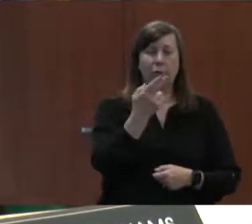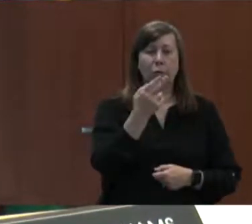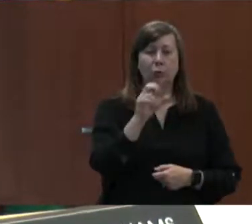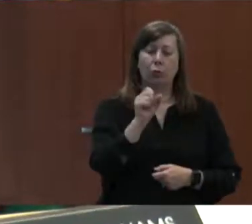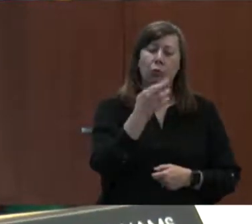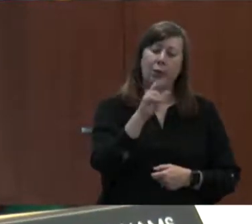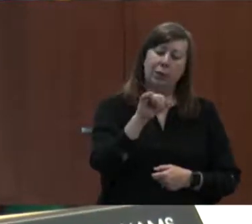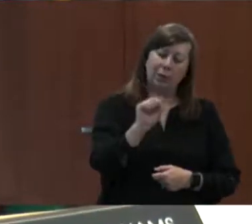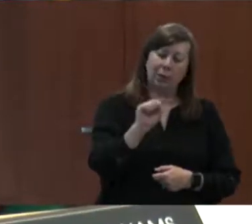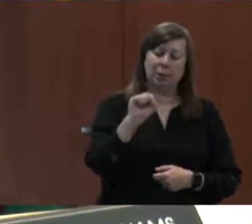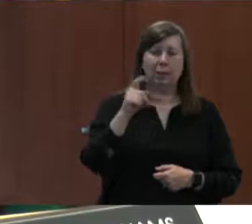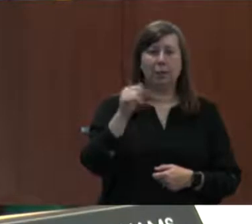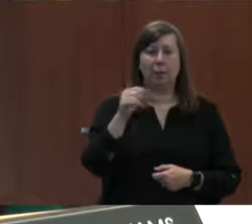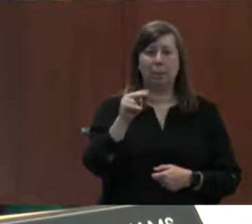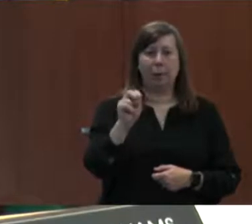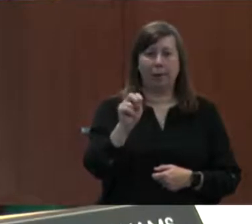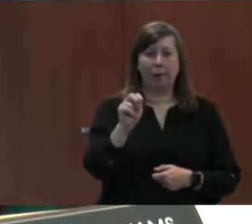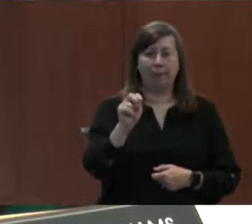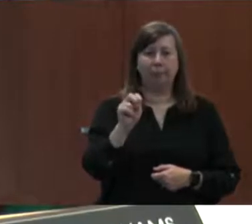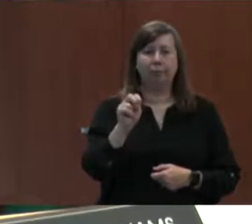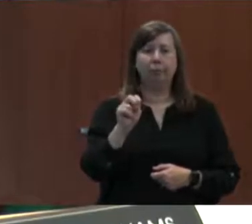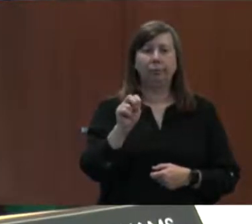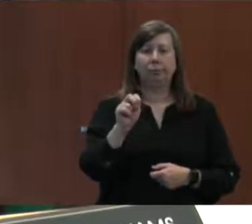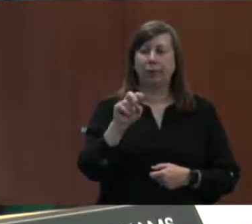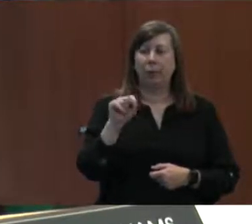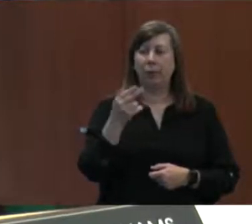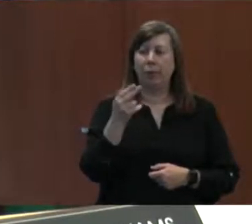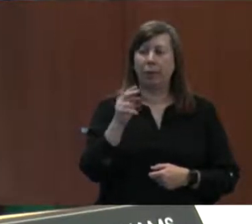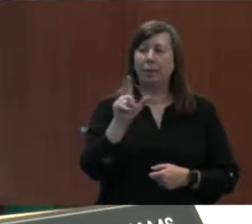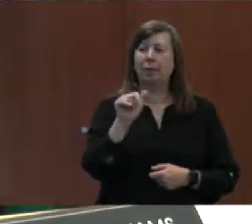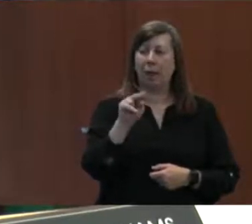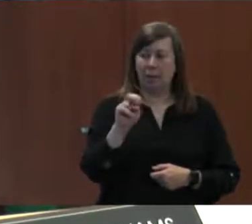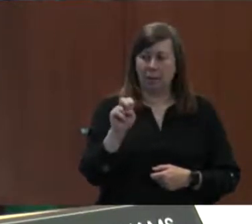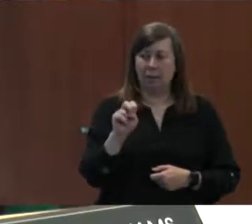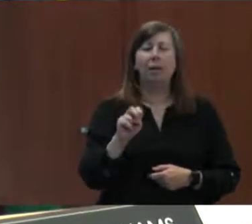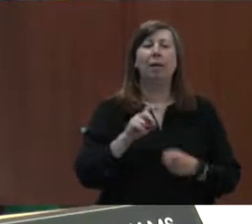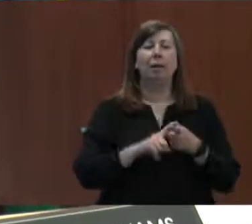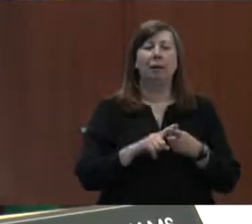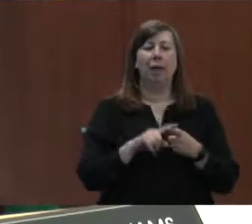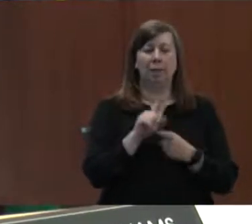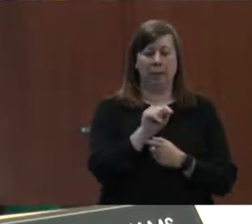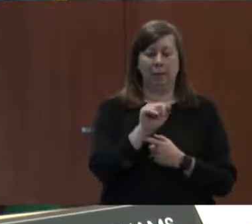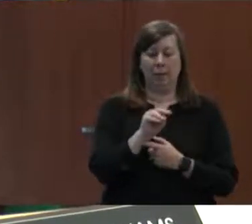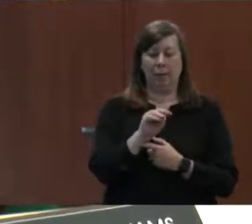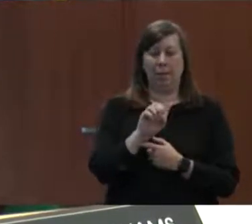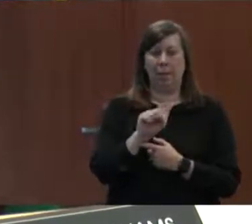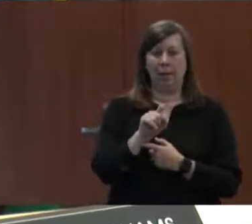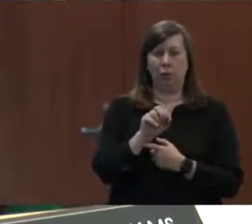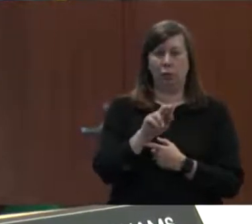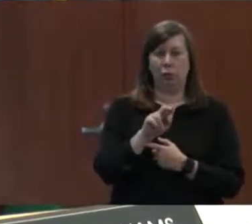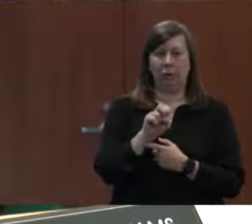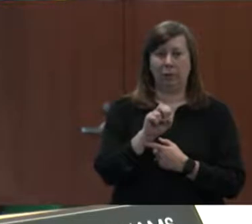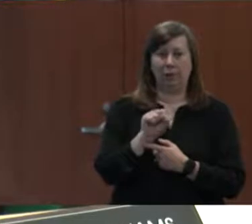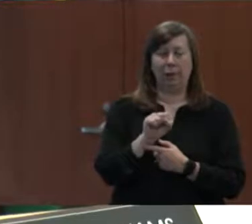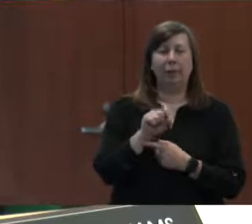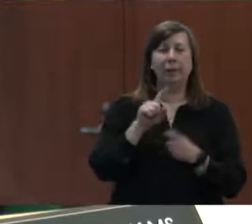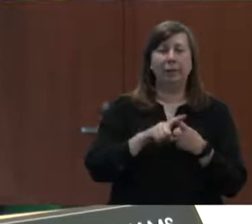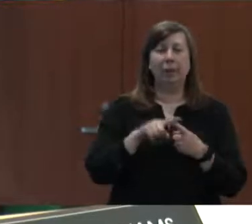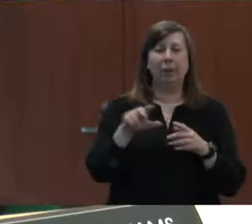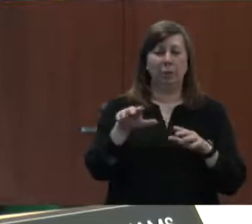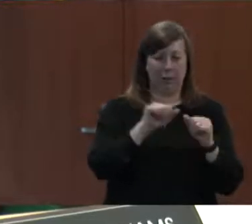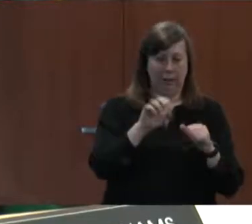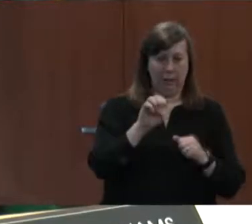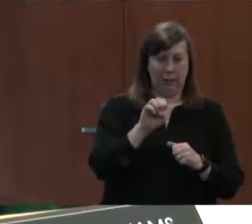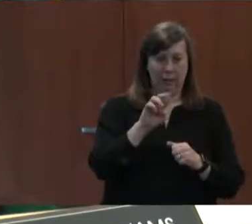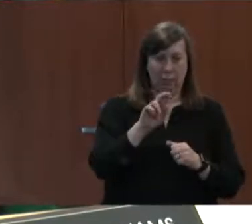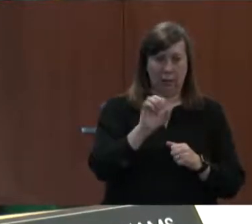Klein. Moving into Chris Klein's spot at Smithburg High School will be Mr. Tim Estridge. So Mr. Klein will be going to E. Russell